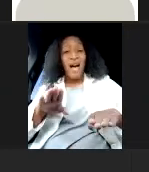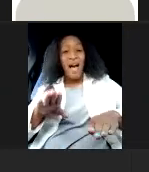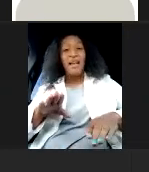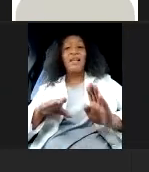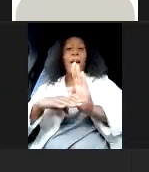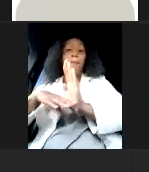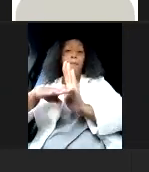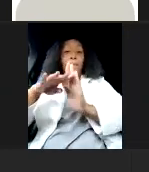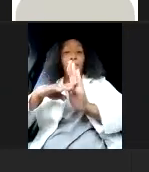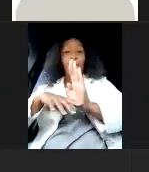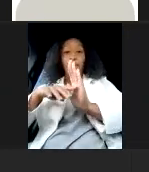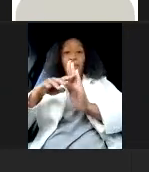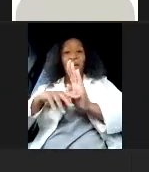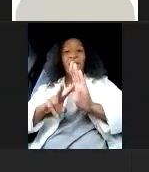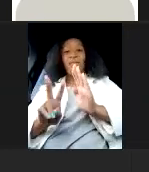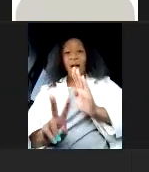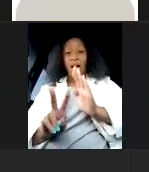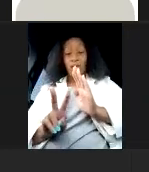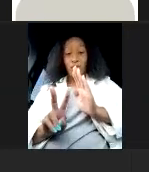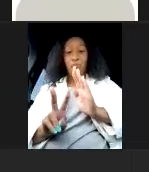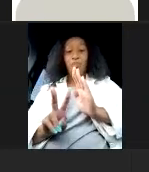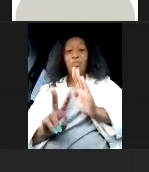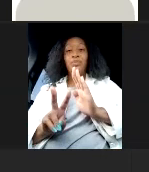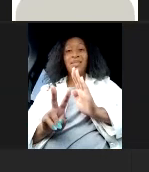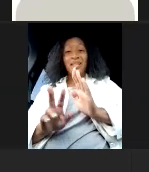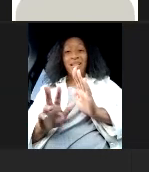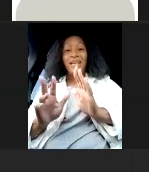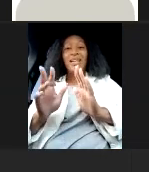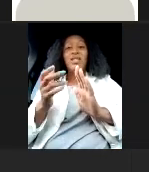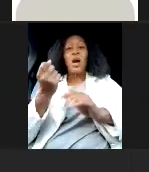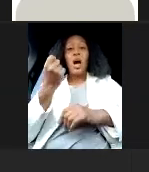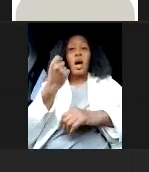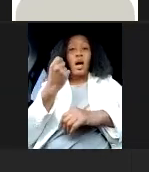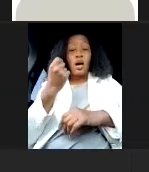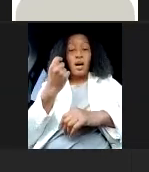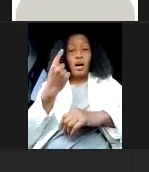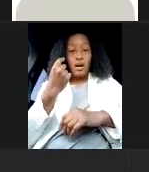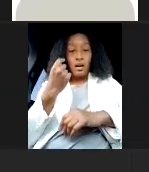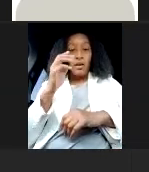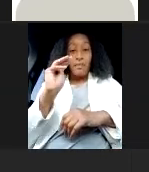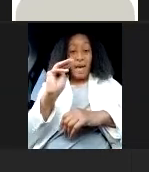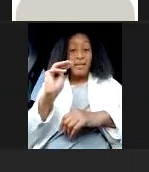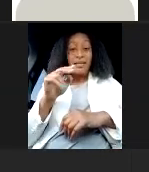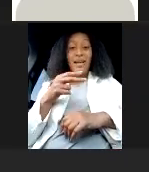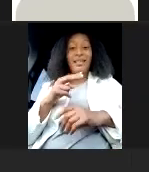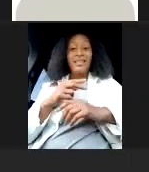mass divided by volume to get density, then you know you have to make